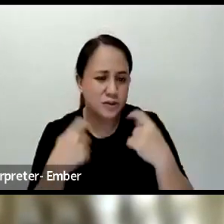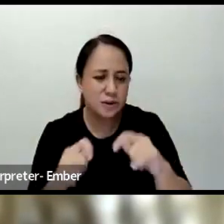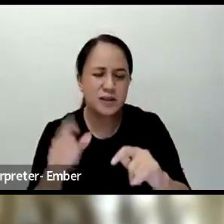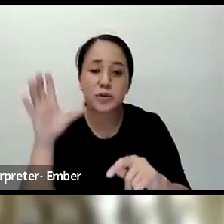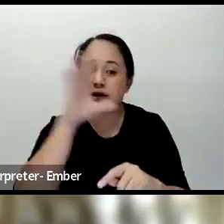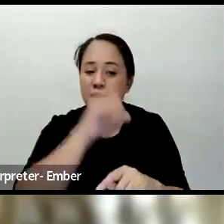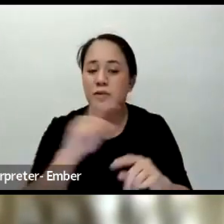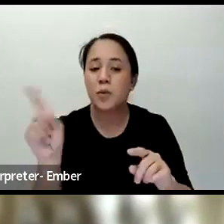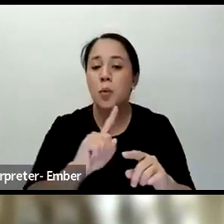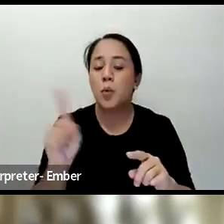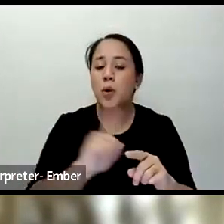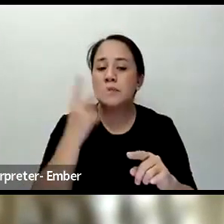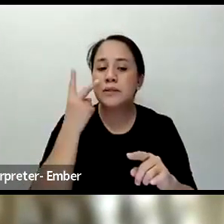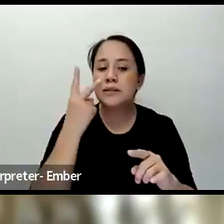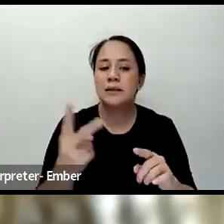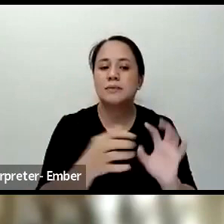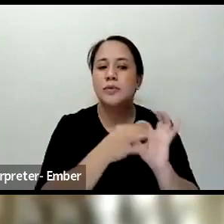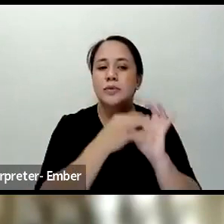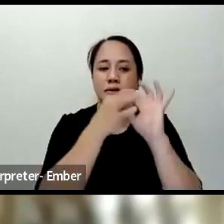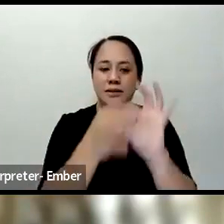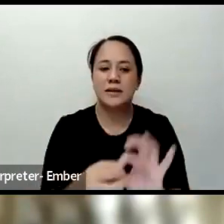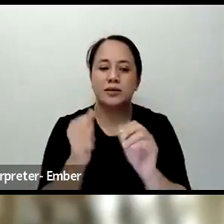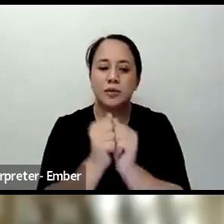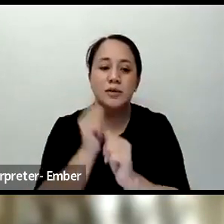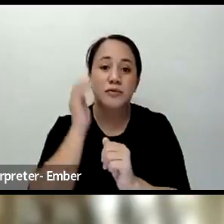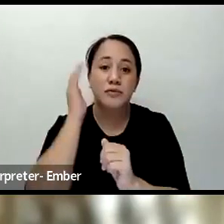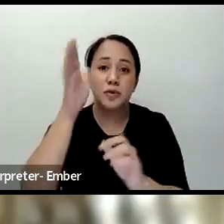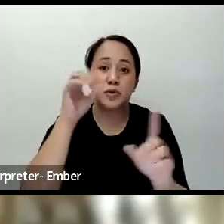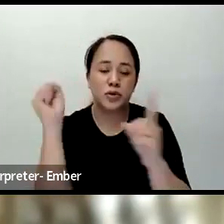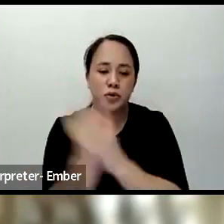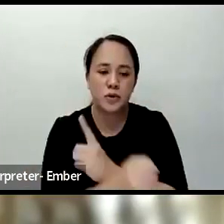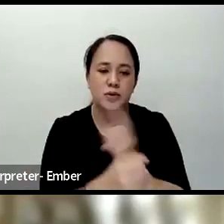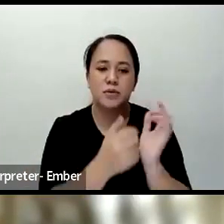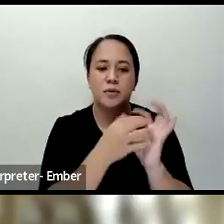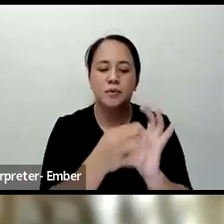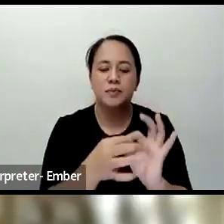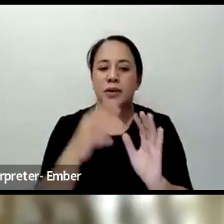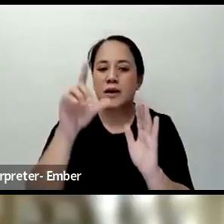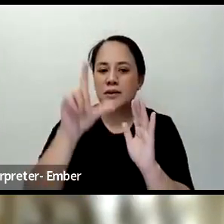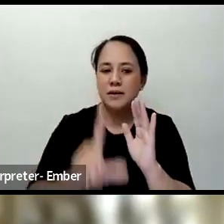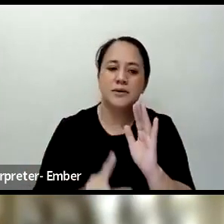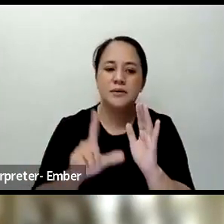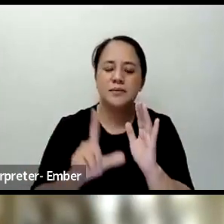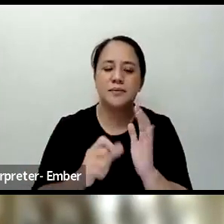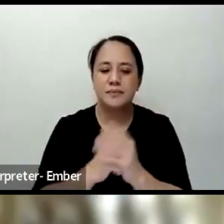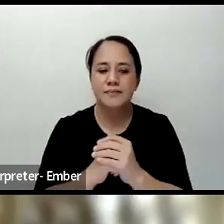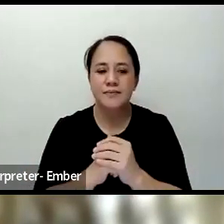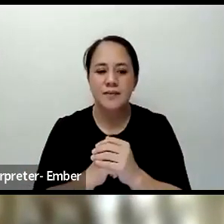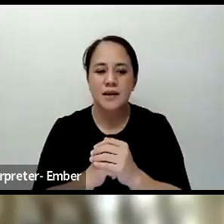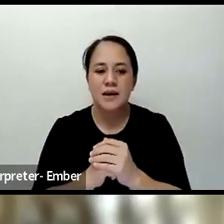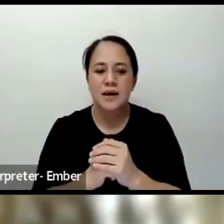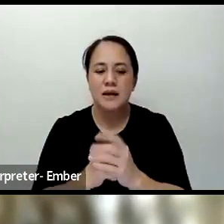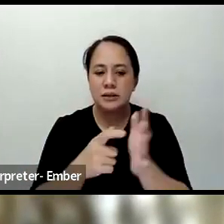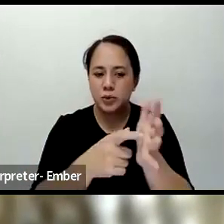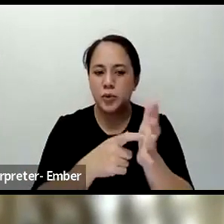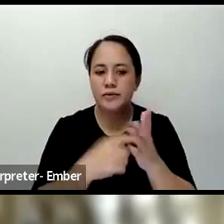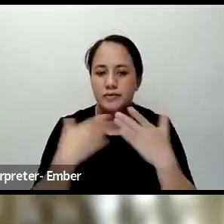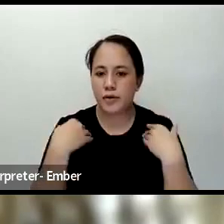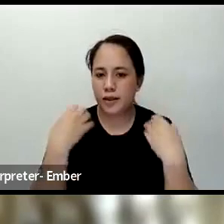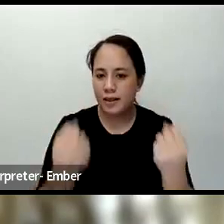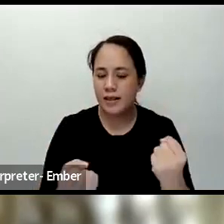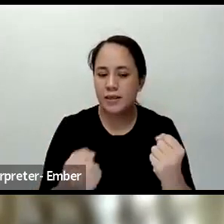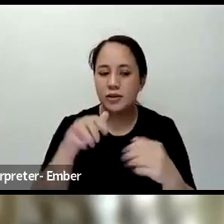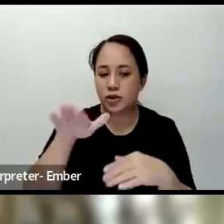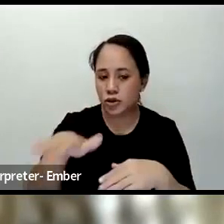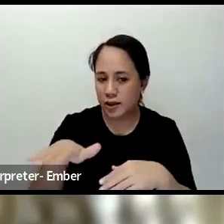what would this mean in terms of future scenarios, in terms of lesser, you know, demand for health, child